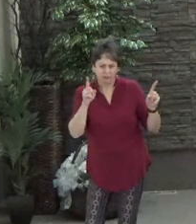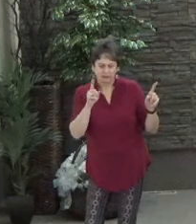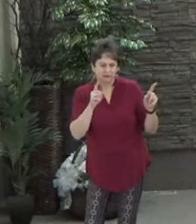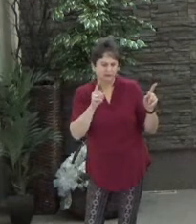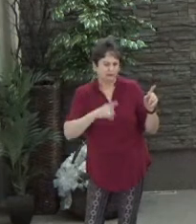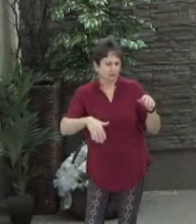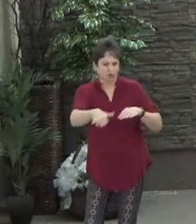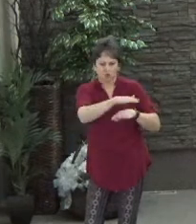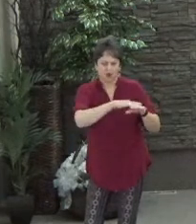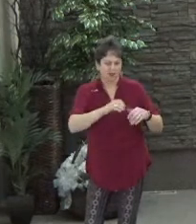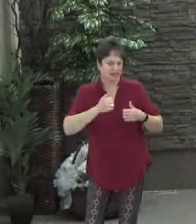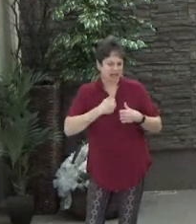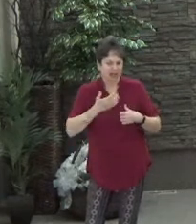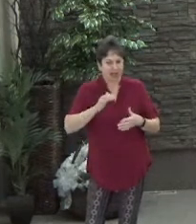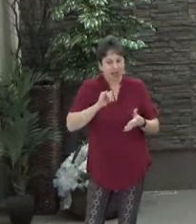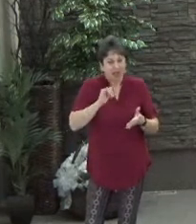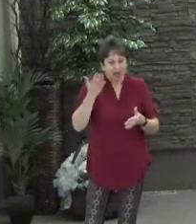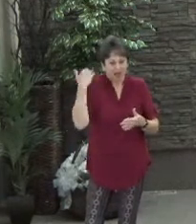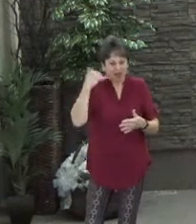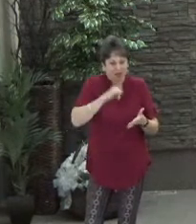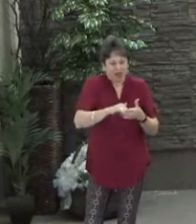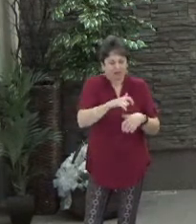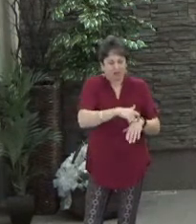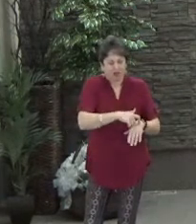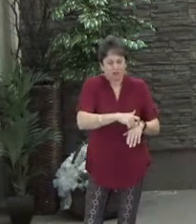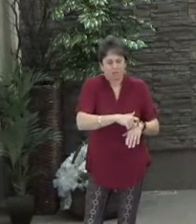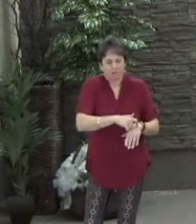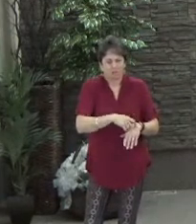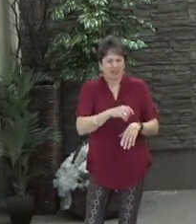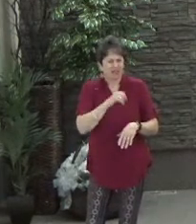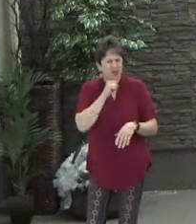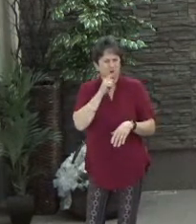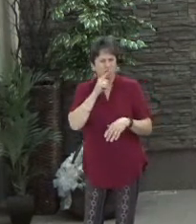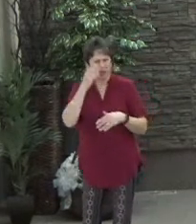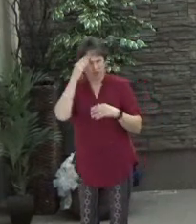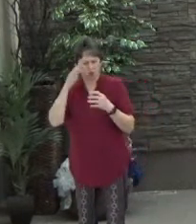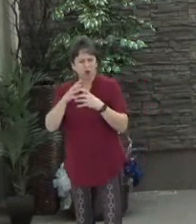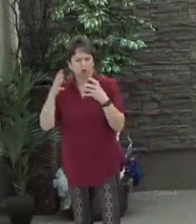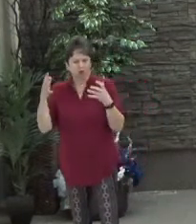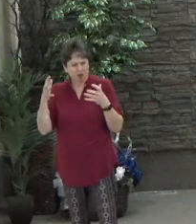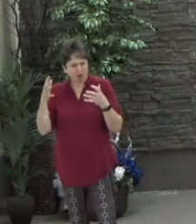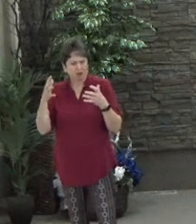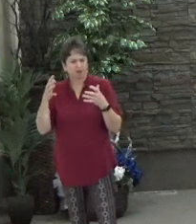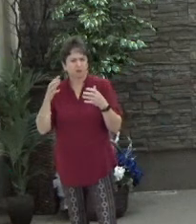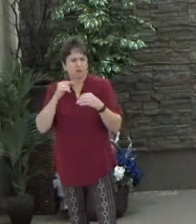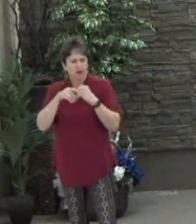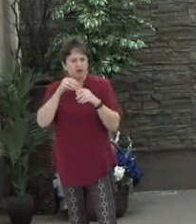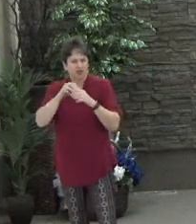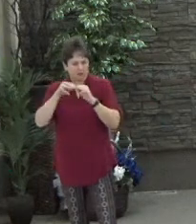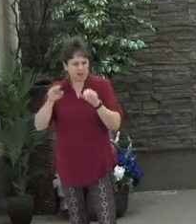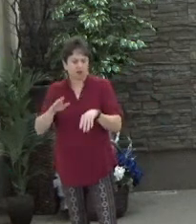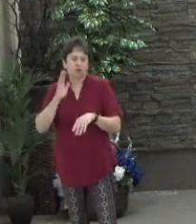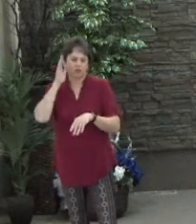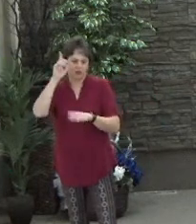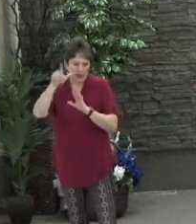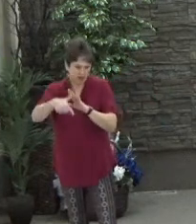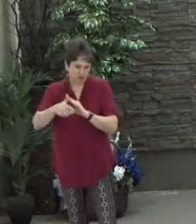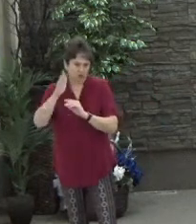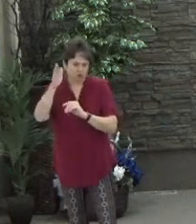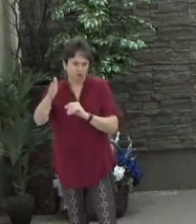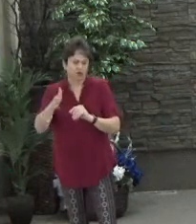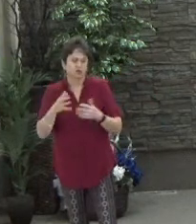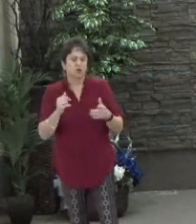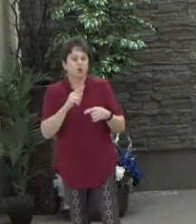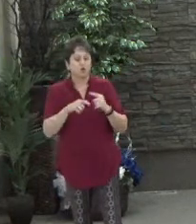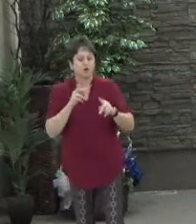not well known across Canada at that point anyway, not terribly well known across Montana, although it later would be. And